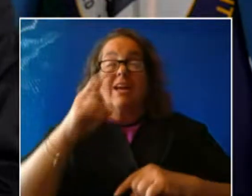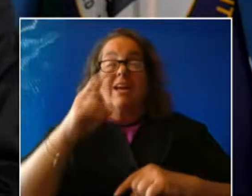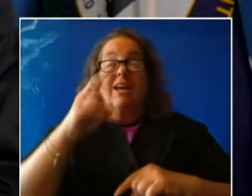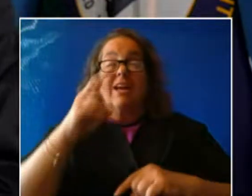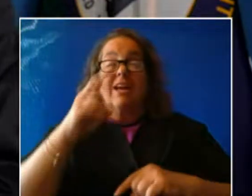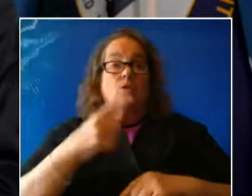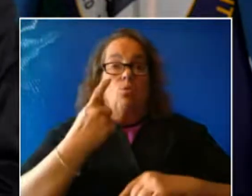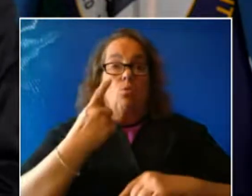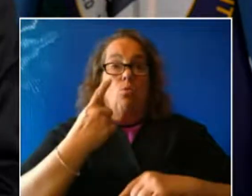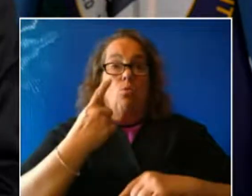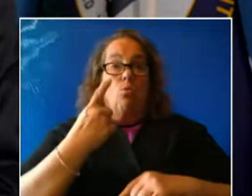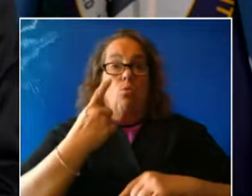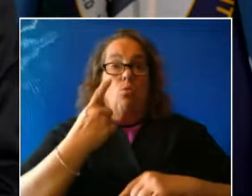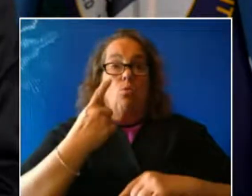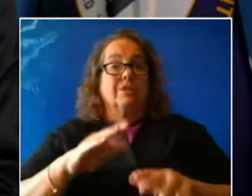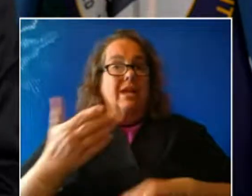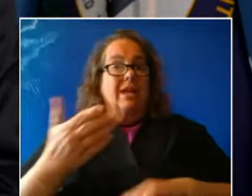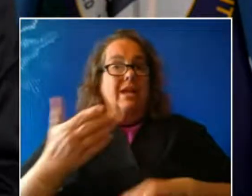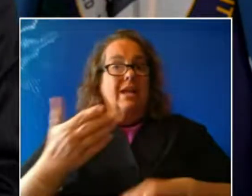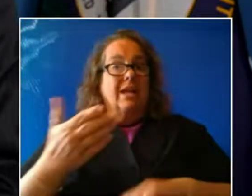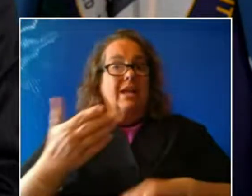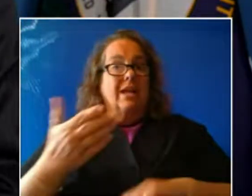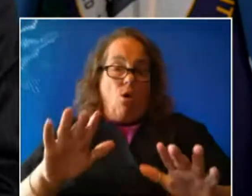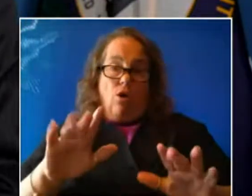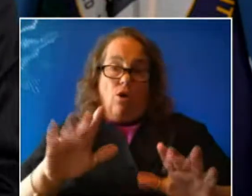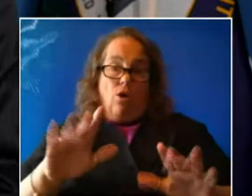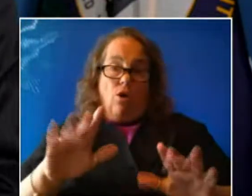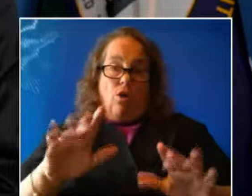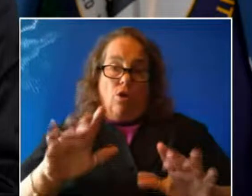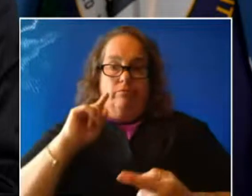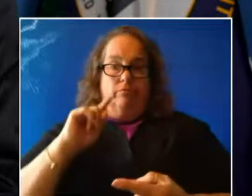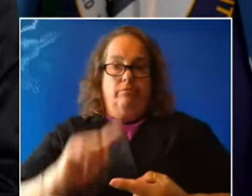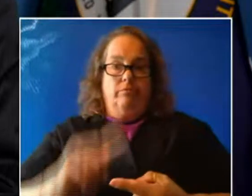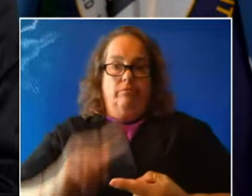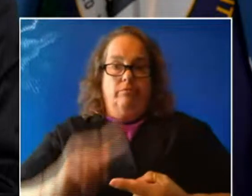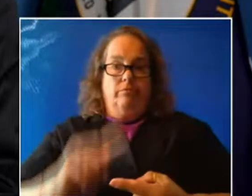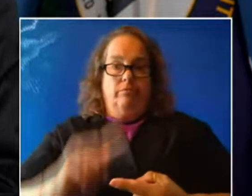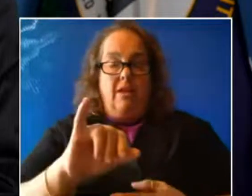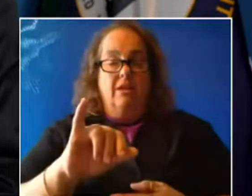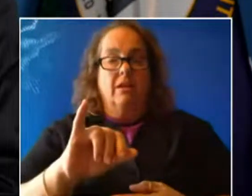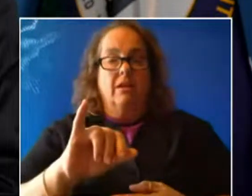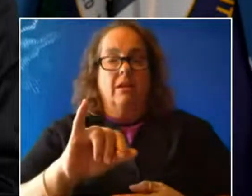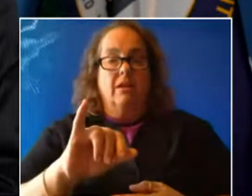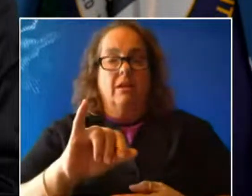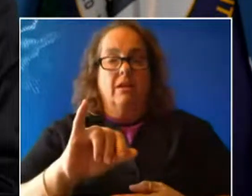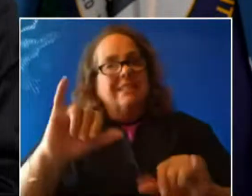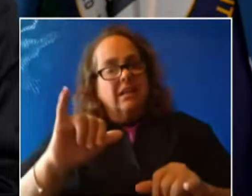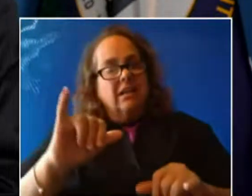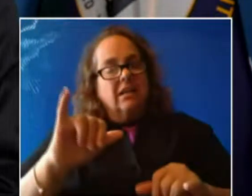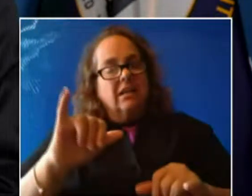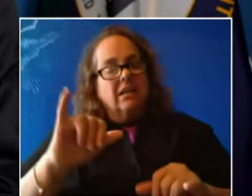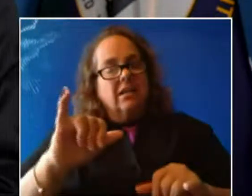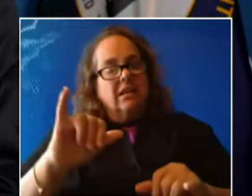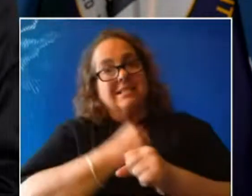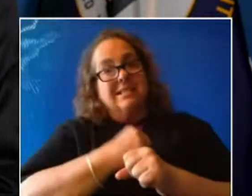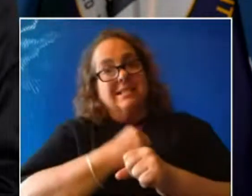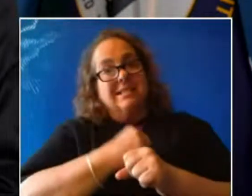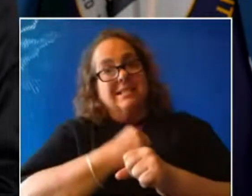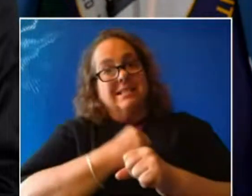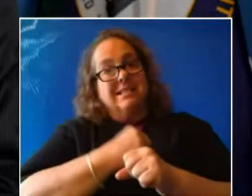that. But still, statistically, it would have taken a small risk and created a